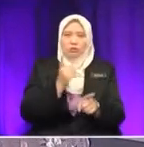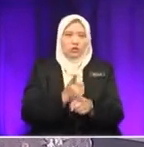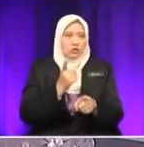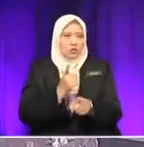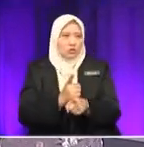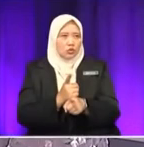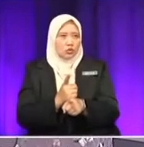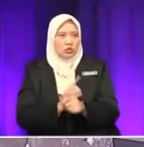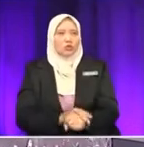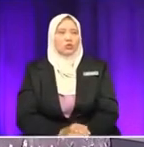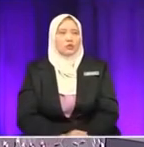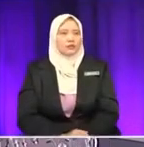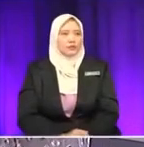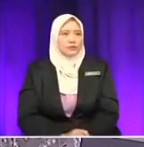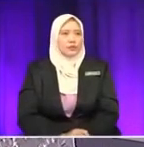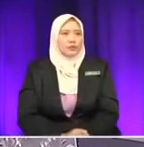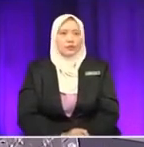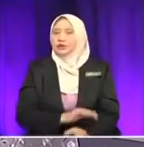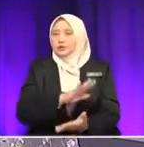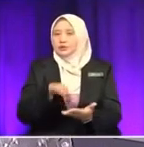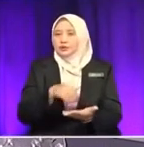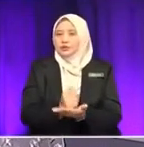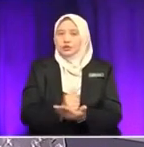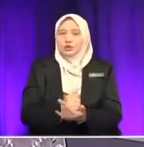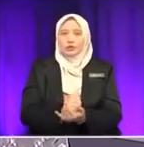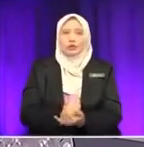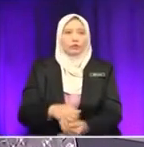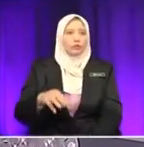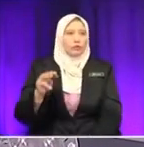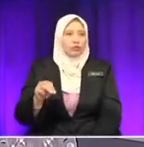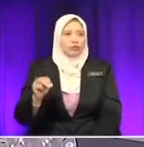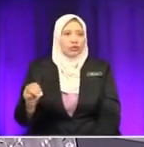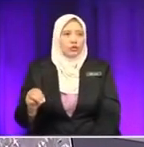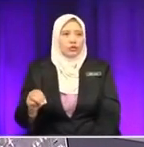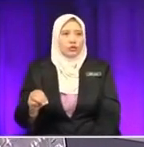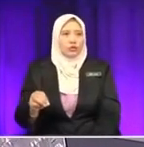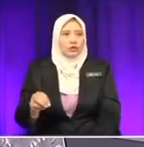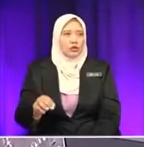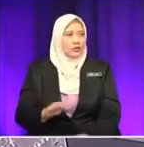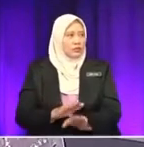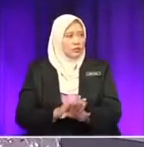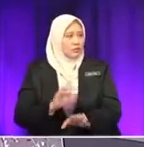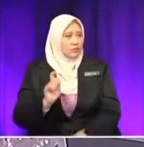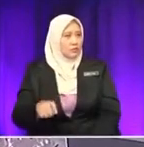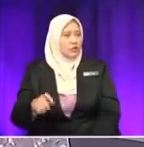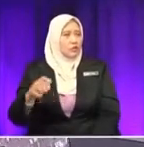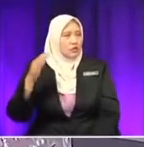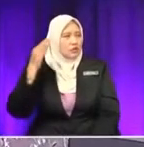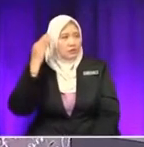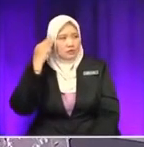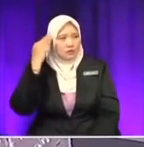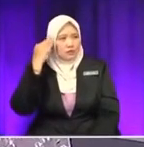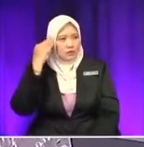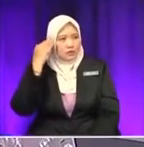now. That. Exactly. So, girls and boys, of course, you know me, Madam Faraliza will never go away without my mom, which is your colors. Because